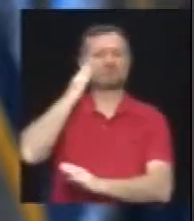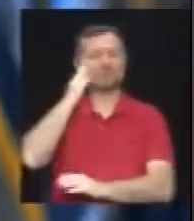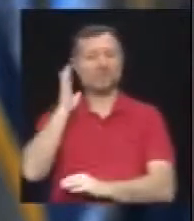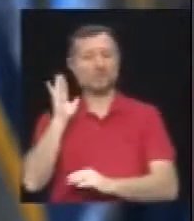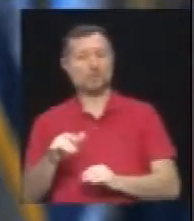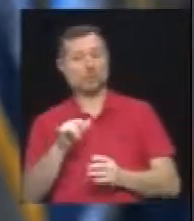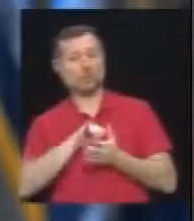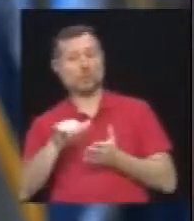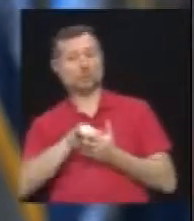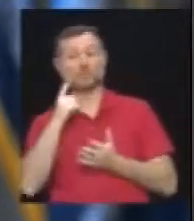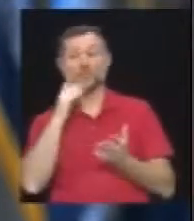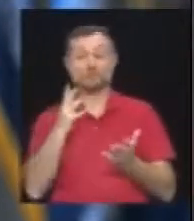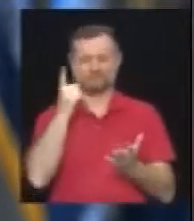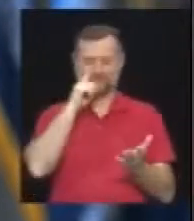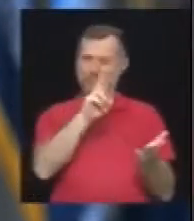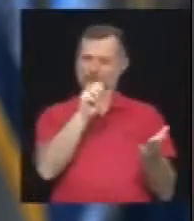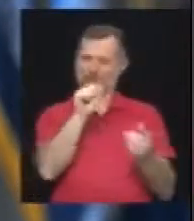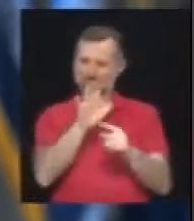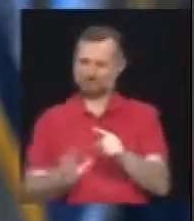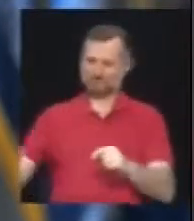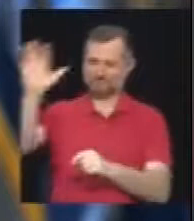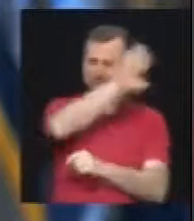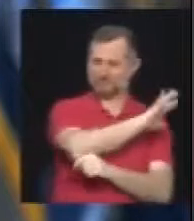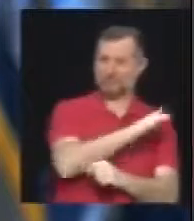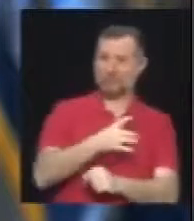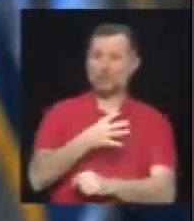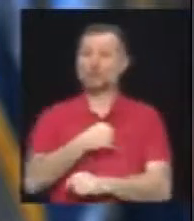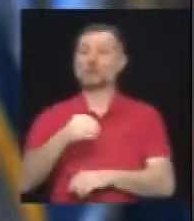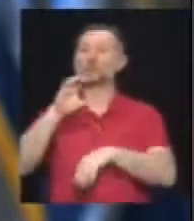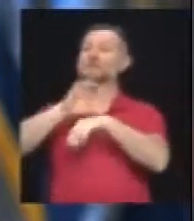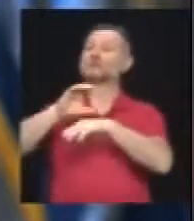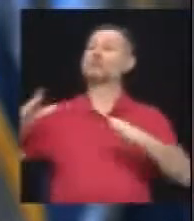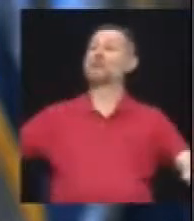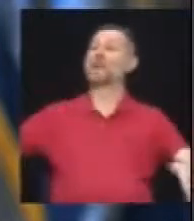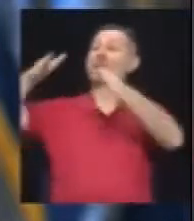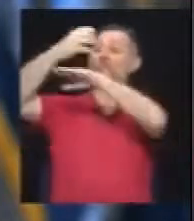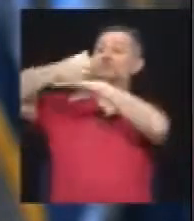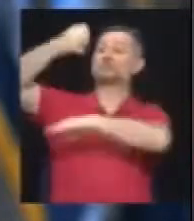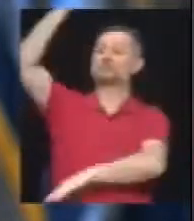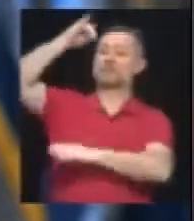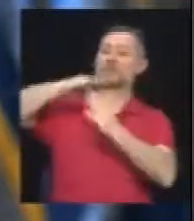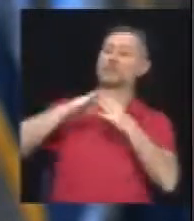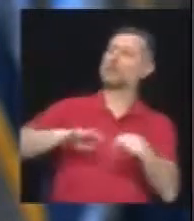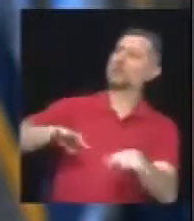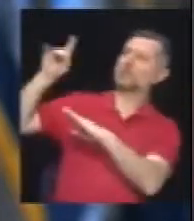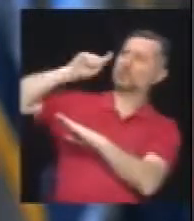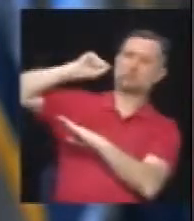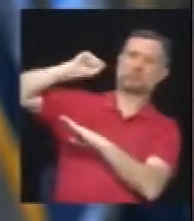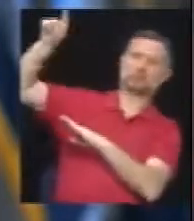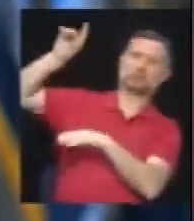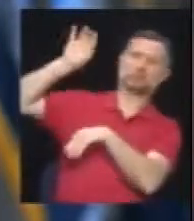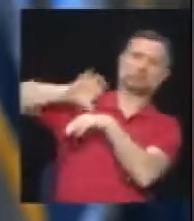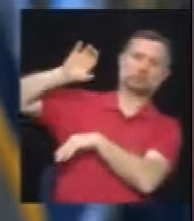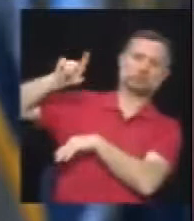white church spire is to the village, the visible symbol of aspiration and faith, the